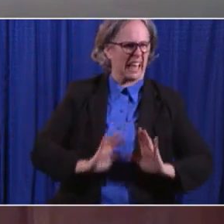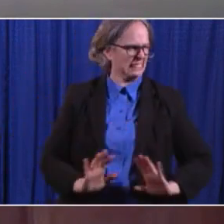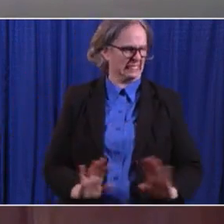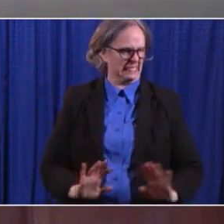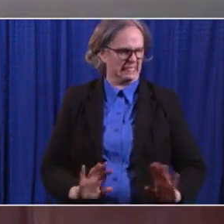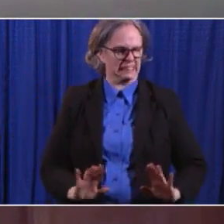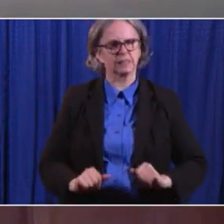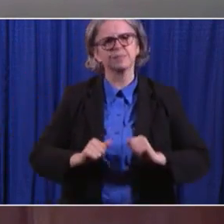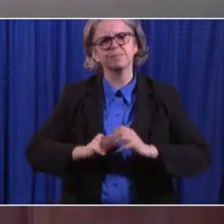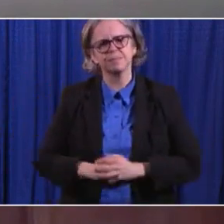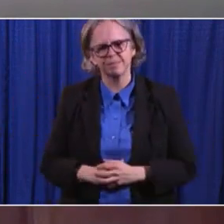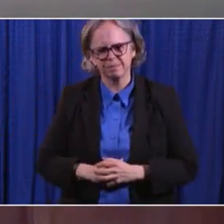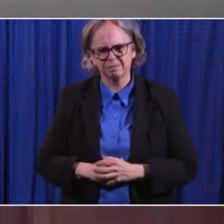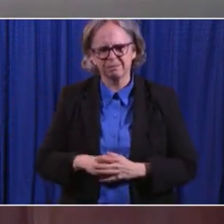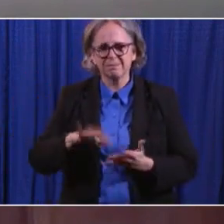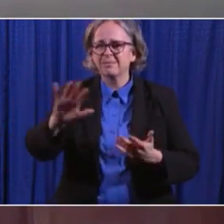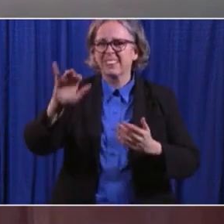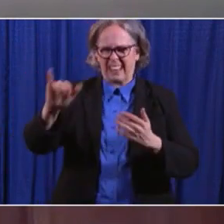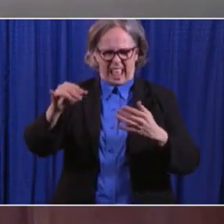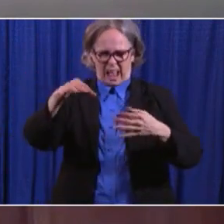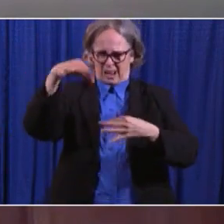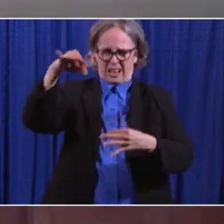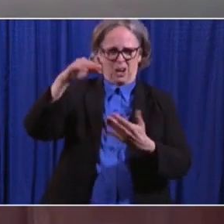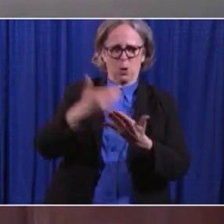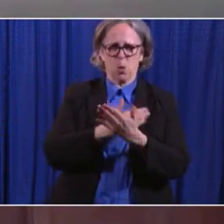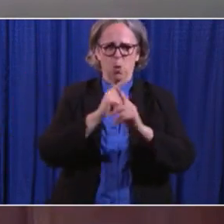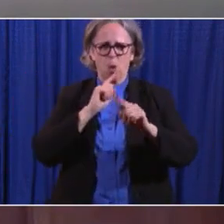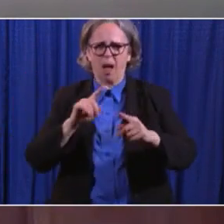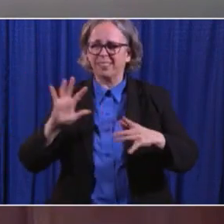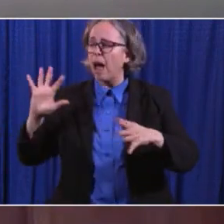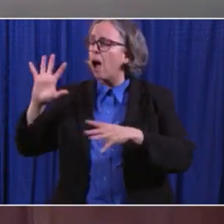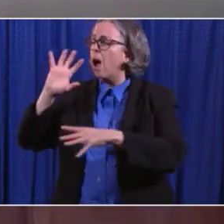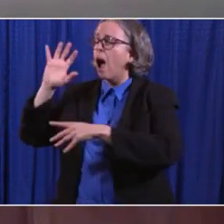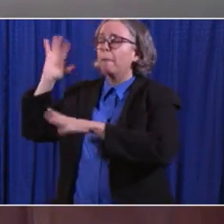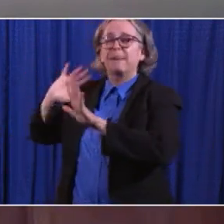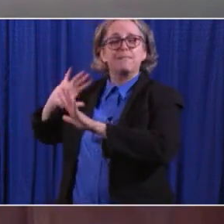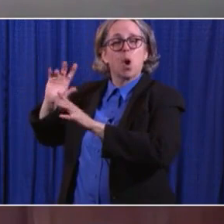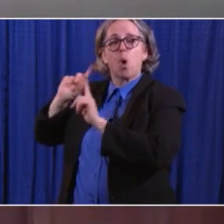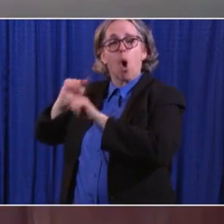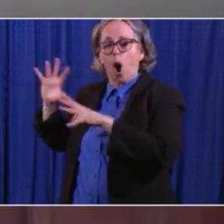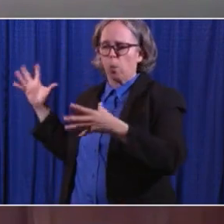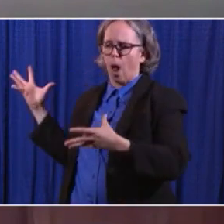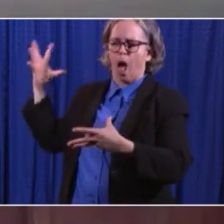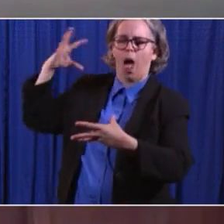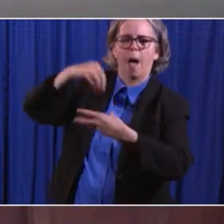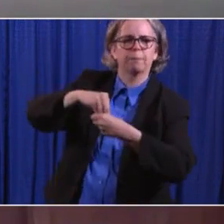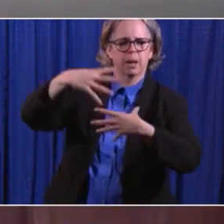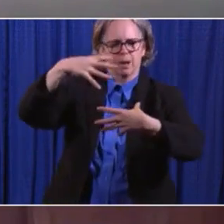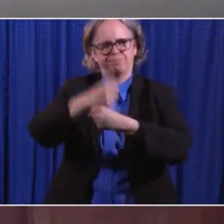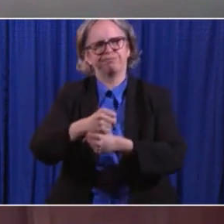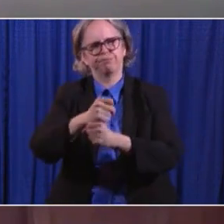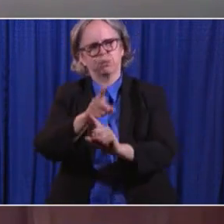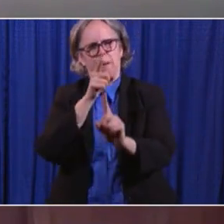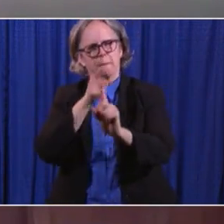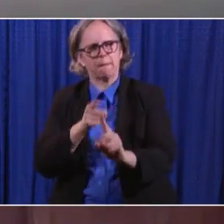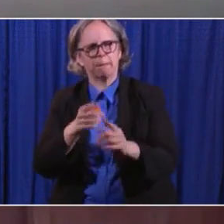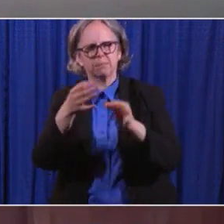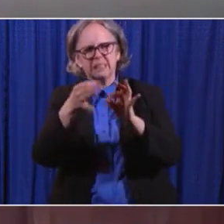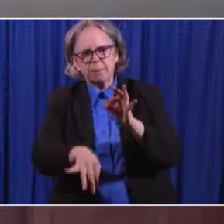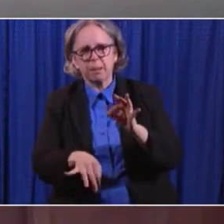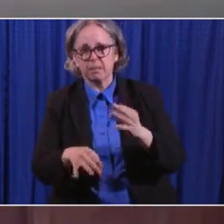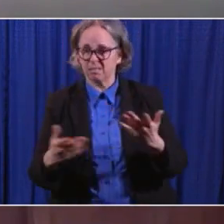and places the emphasis on wearing masks at all times in any indoor location that's not a residence. When